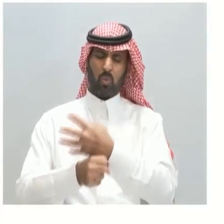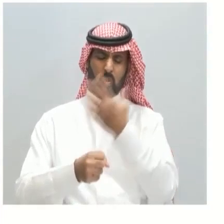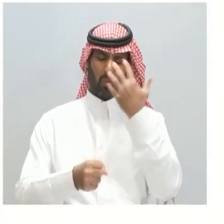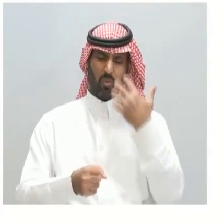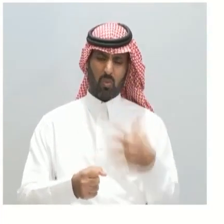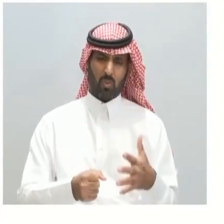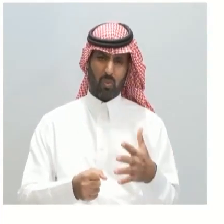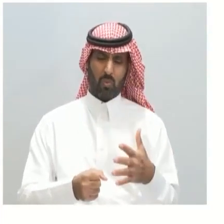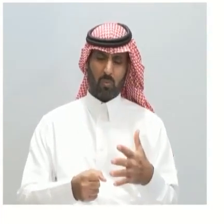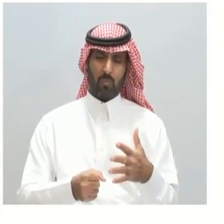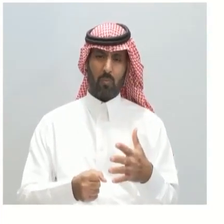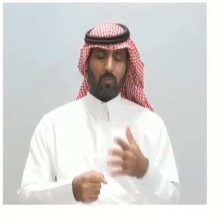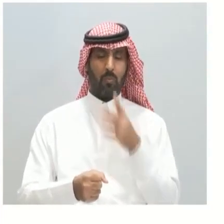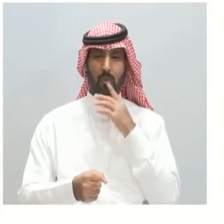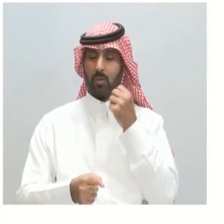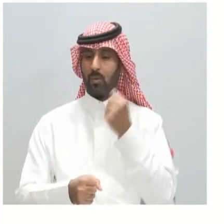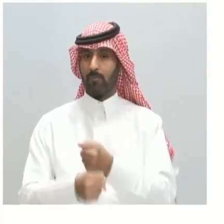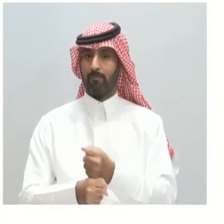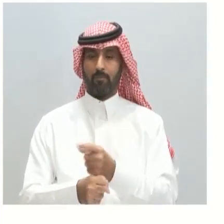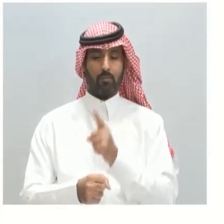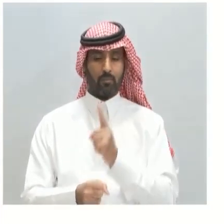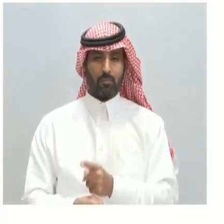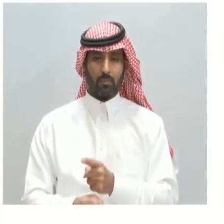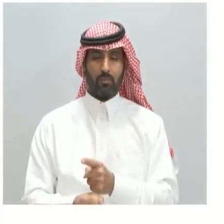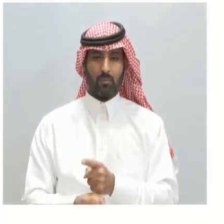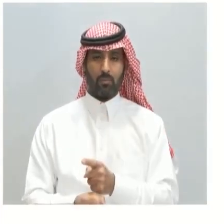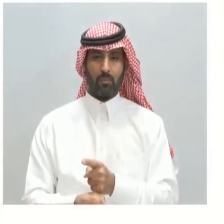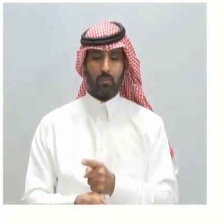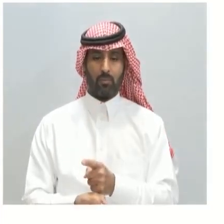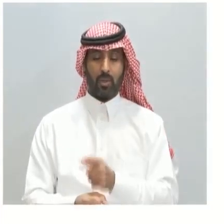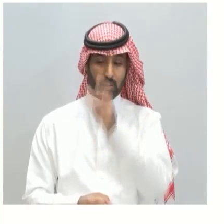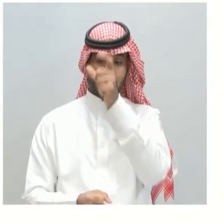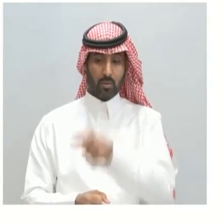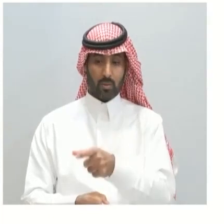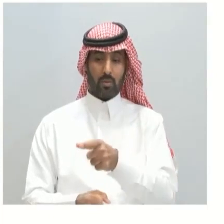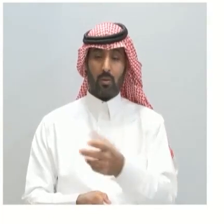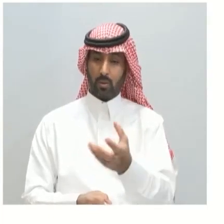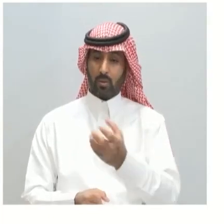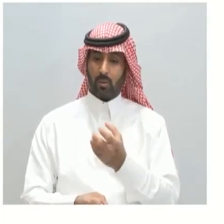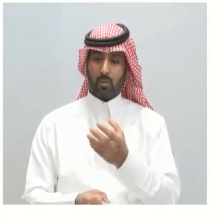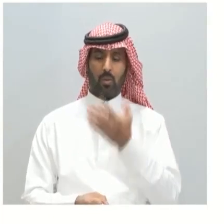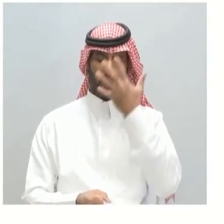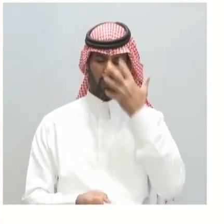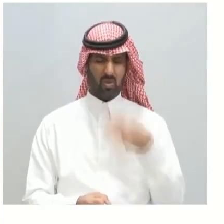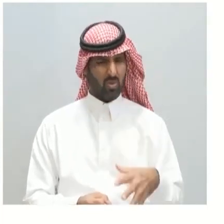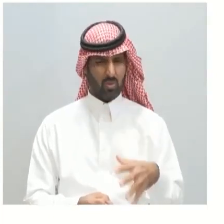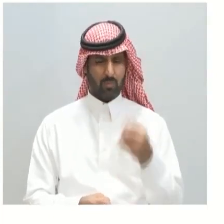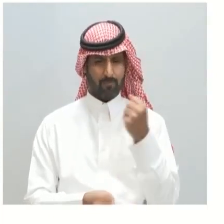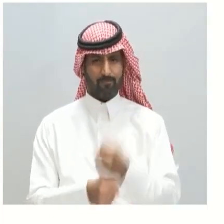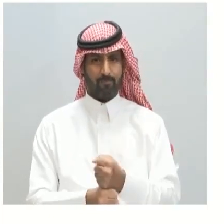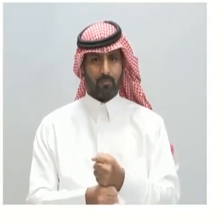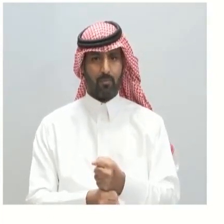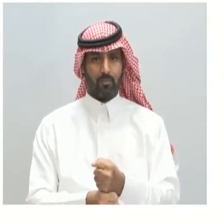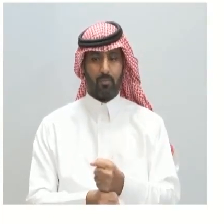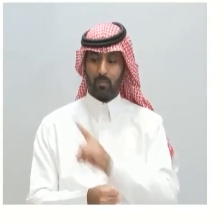not get patient. Again, a person can get impatient,